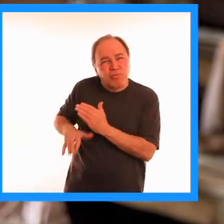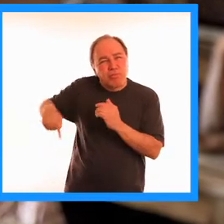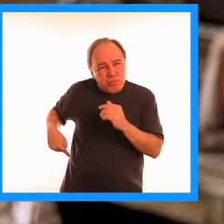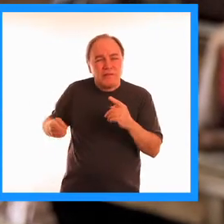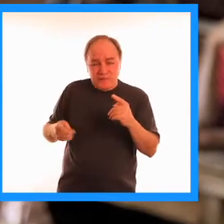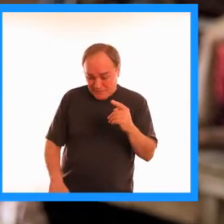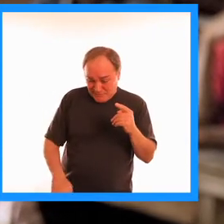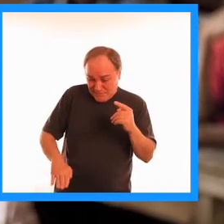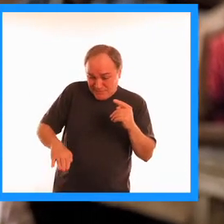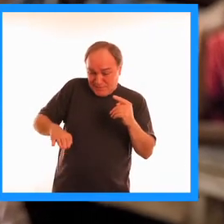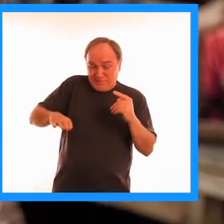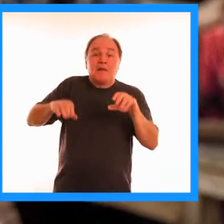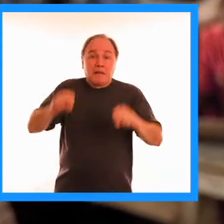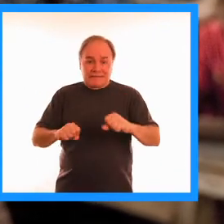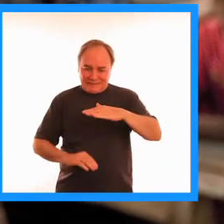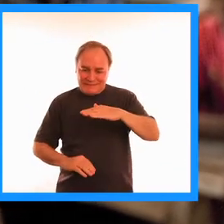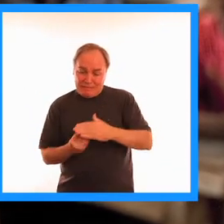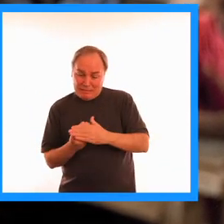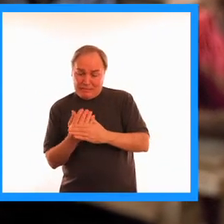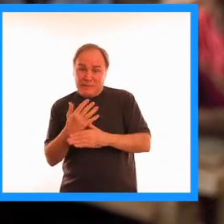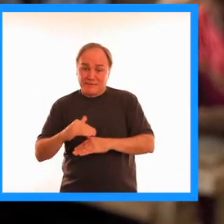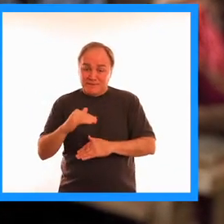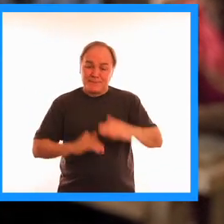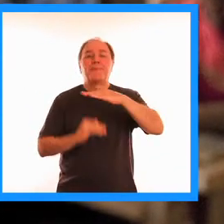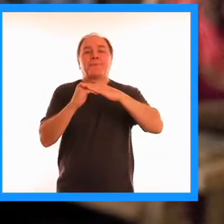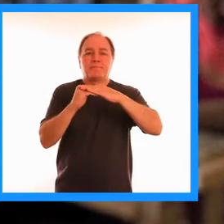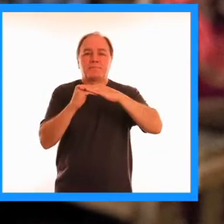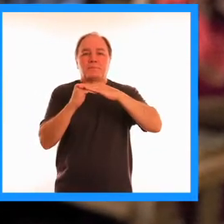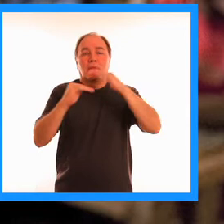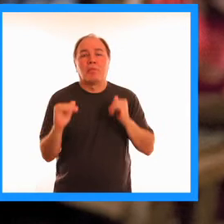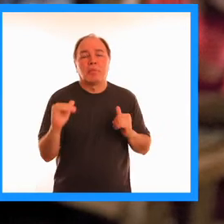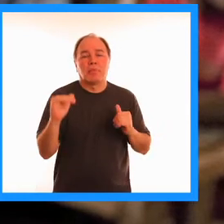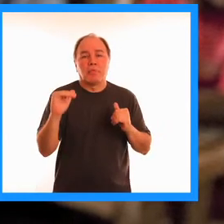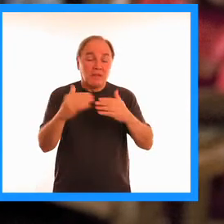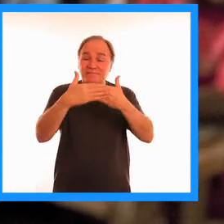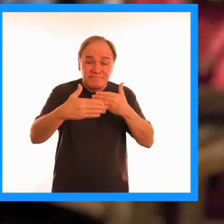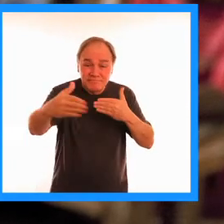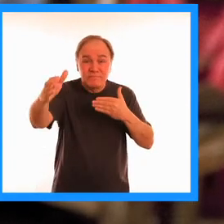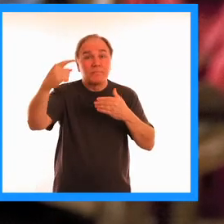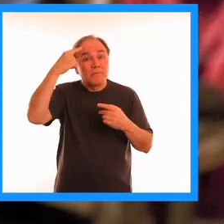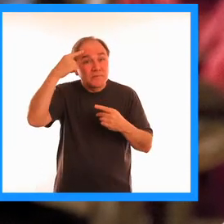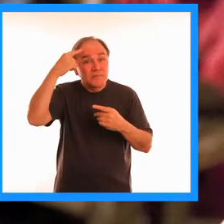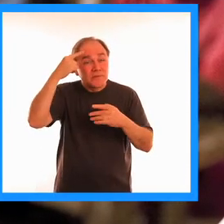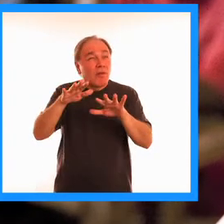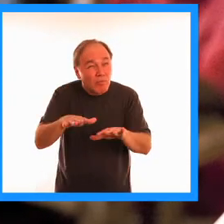away from community screening initiatives or do not attend school, many miss out on feeding programs.